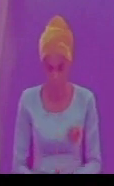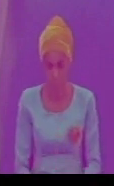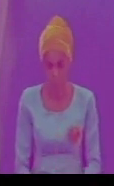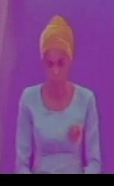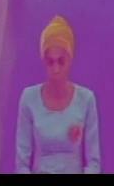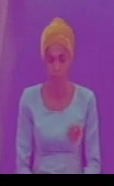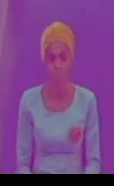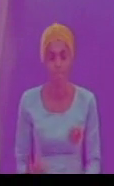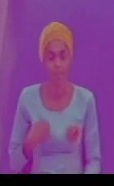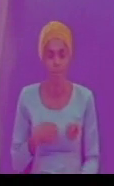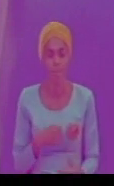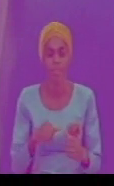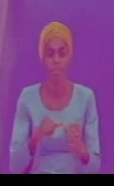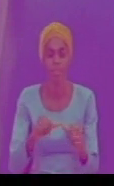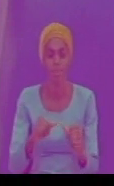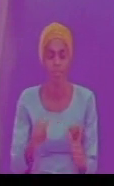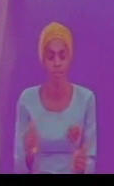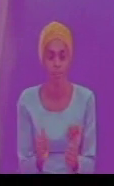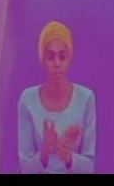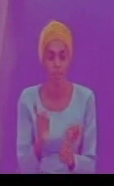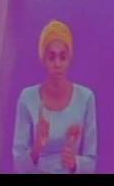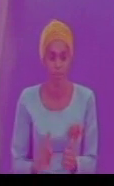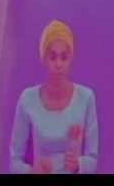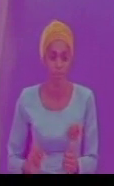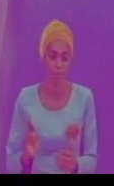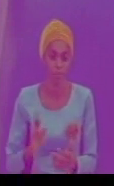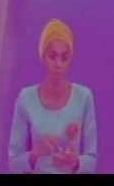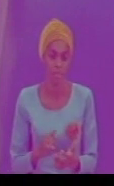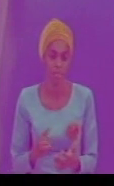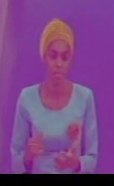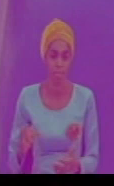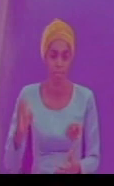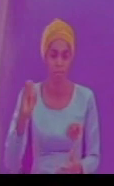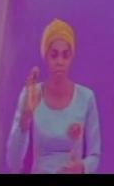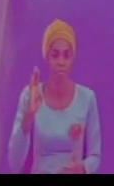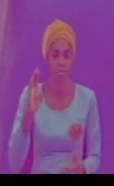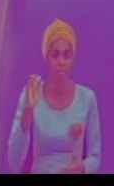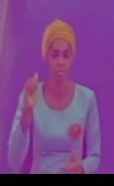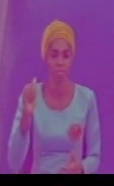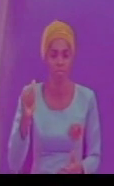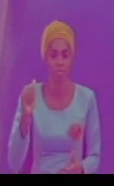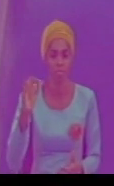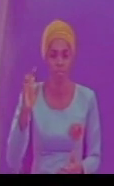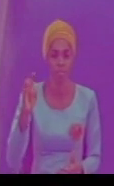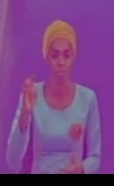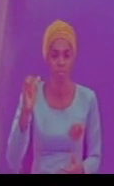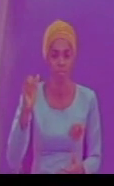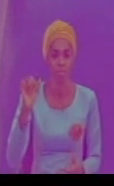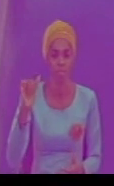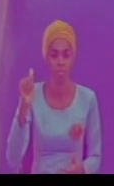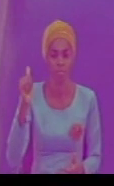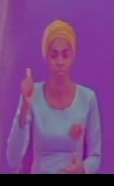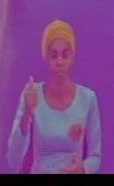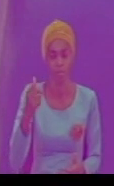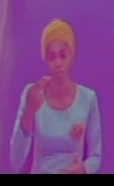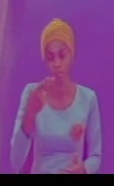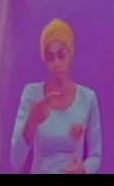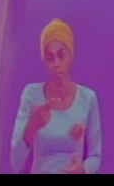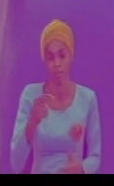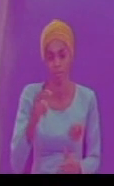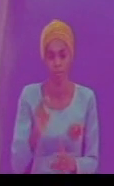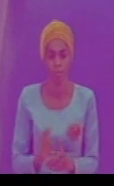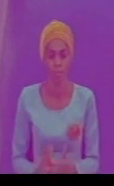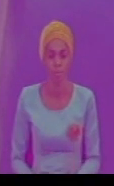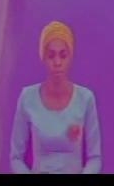We'll continue with the reading now. Obadiah. The vision of Obadiah.